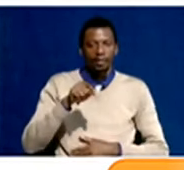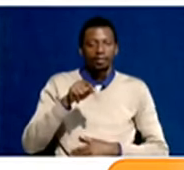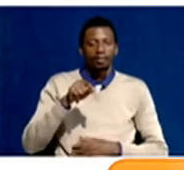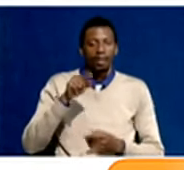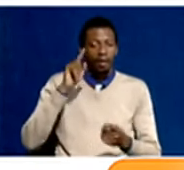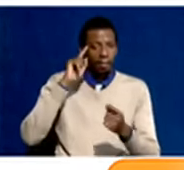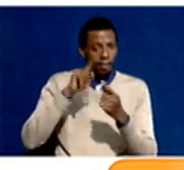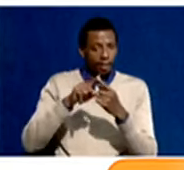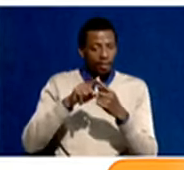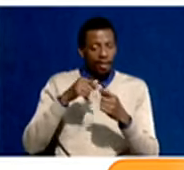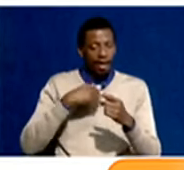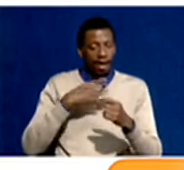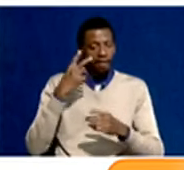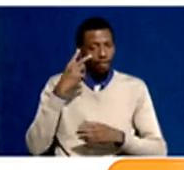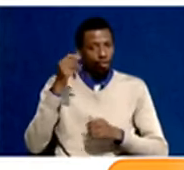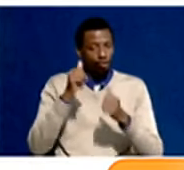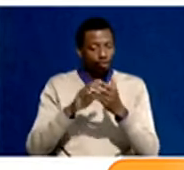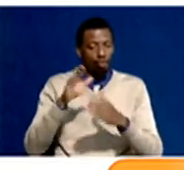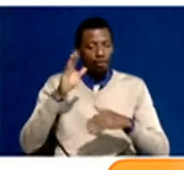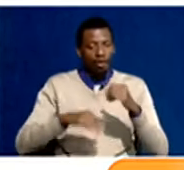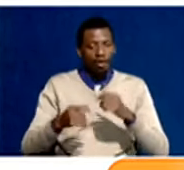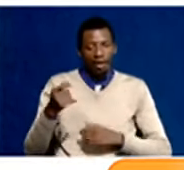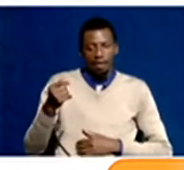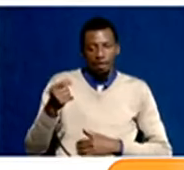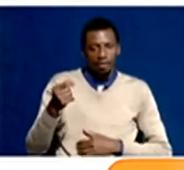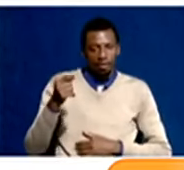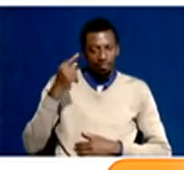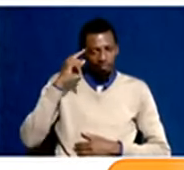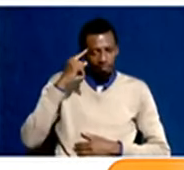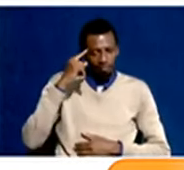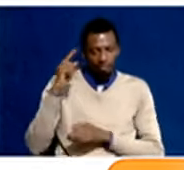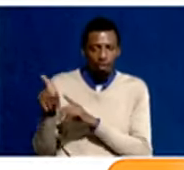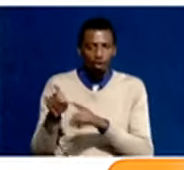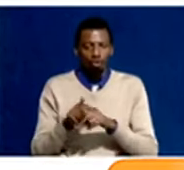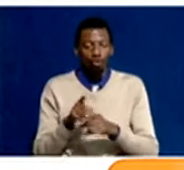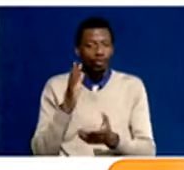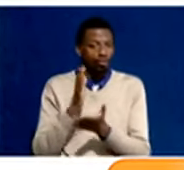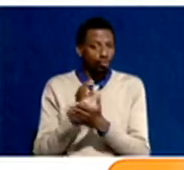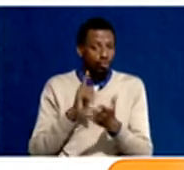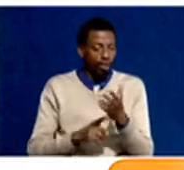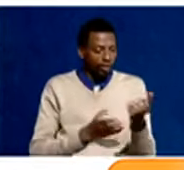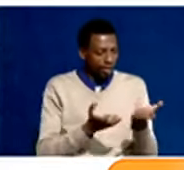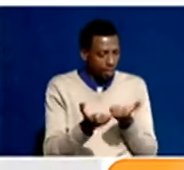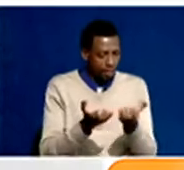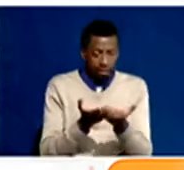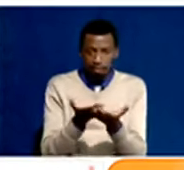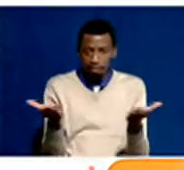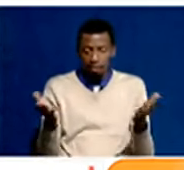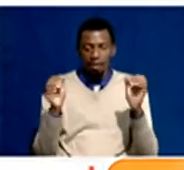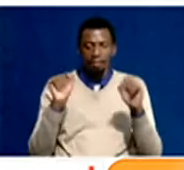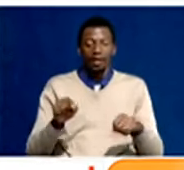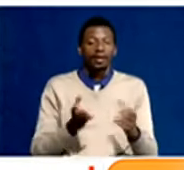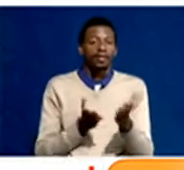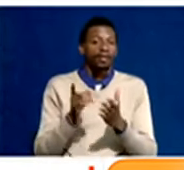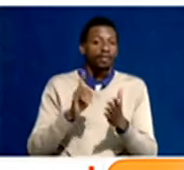vision that exceeds financial considerations and brings to bear the fact that businesses can serve as